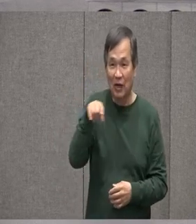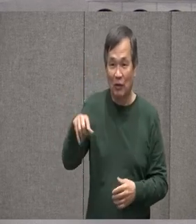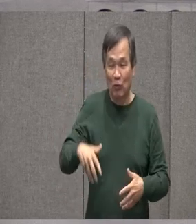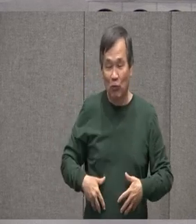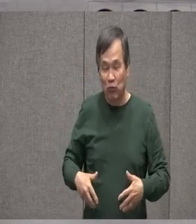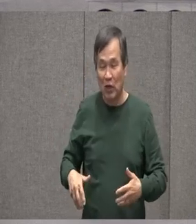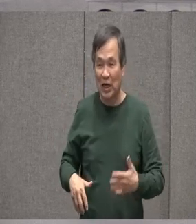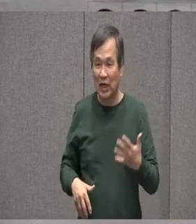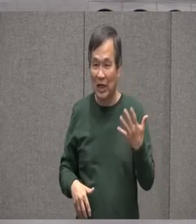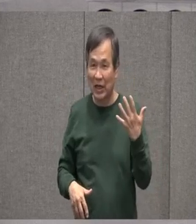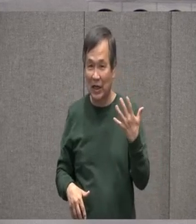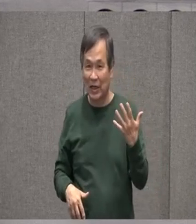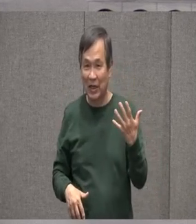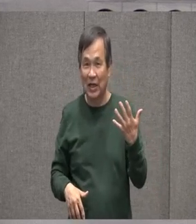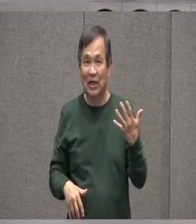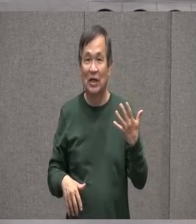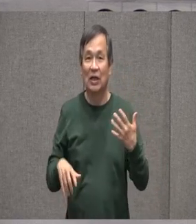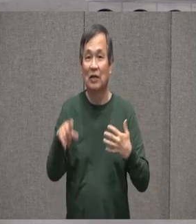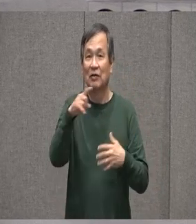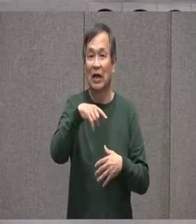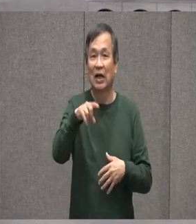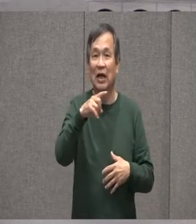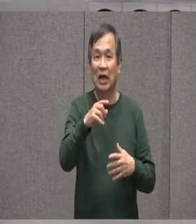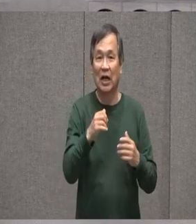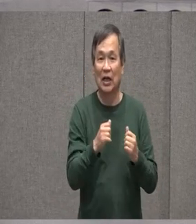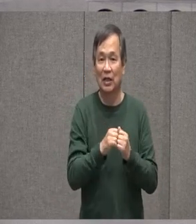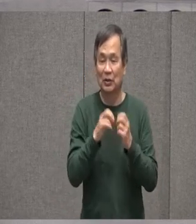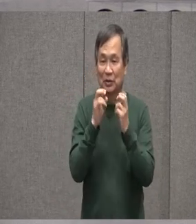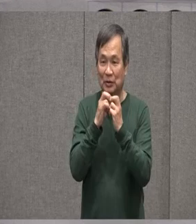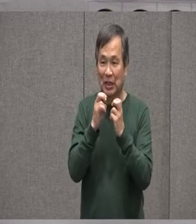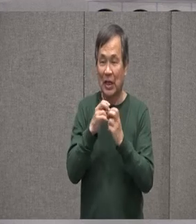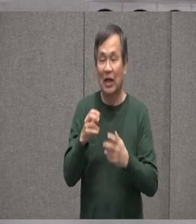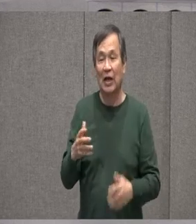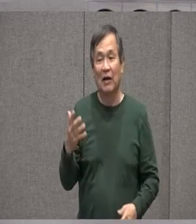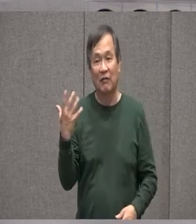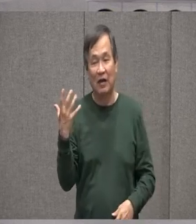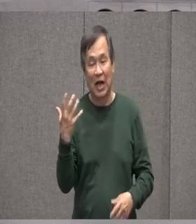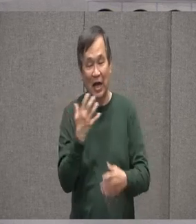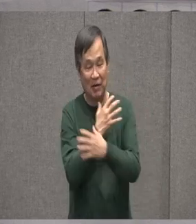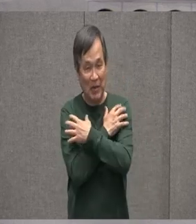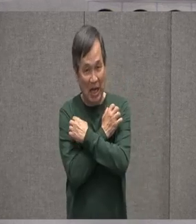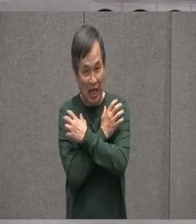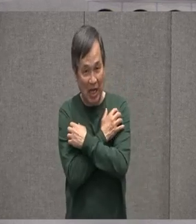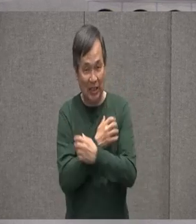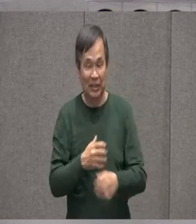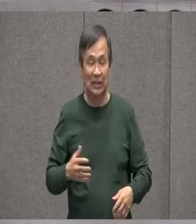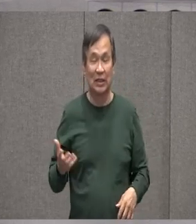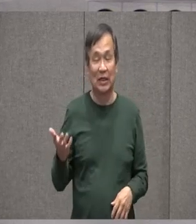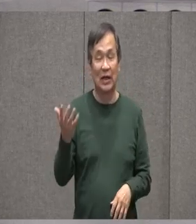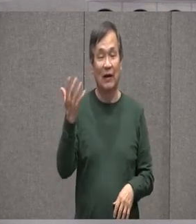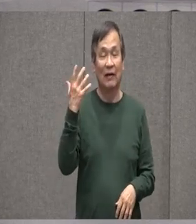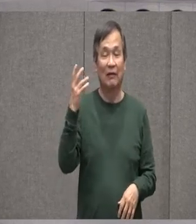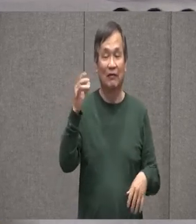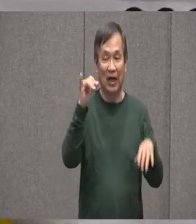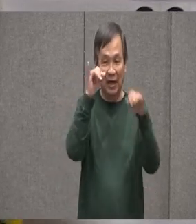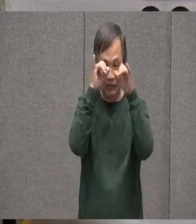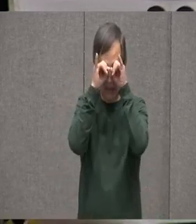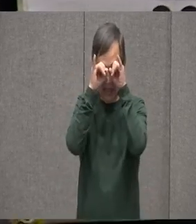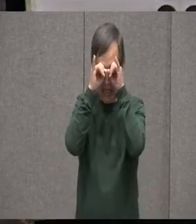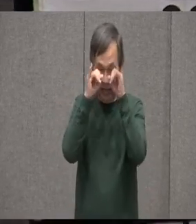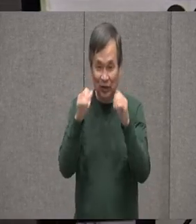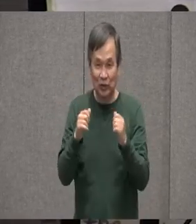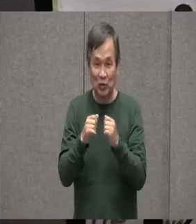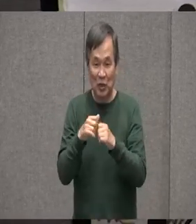keen, five sly ermine all pop-eyed and lean, five polar bears on pigeon-toed paws, and five